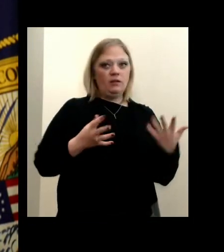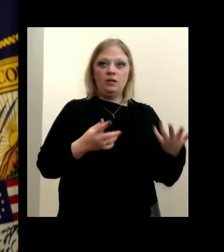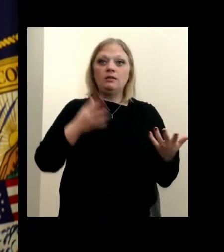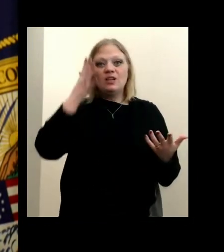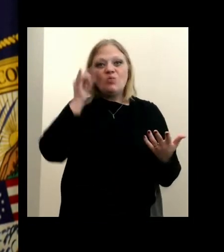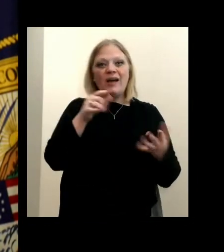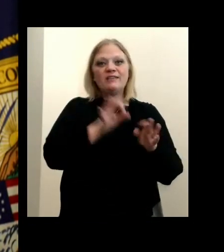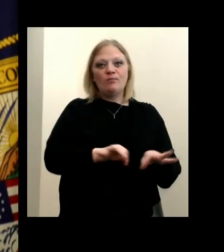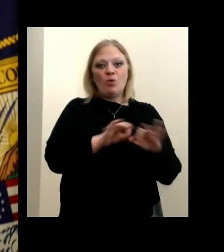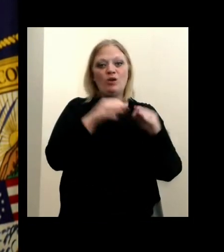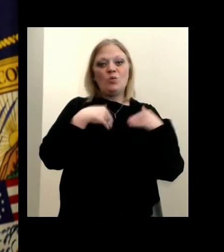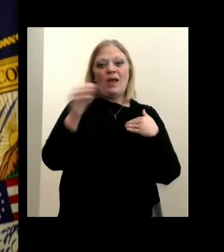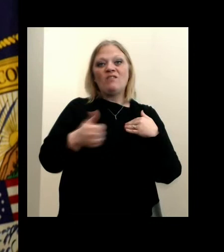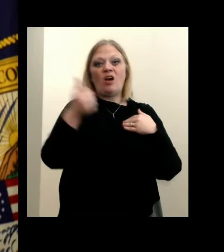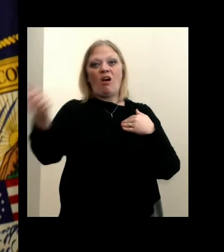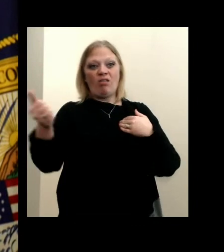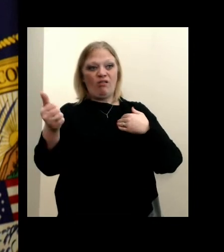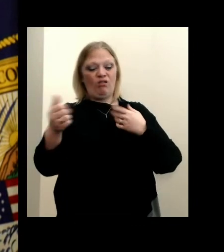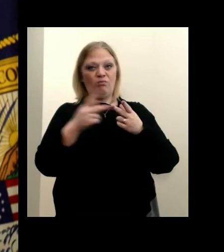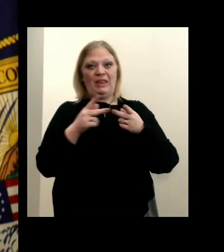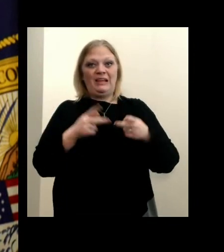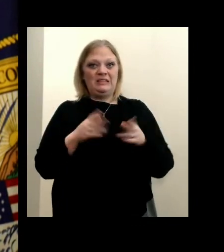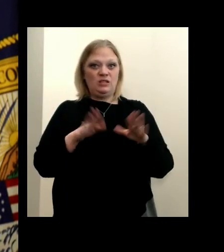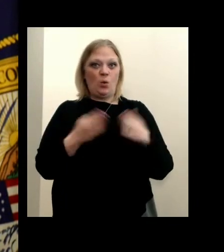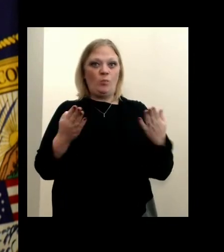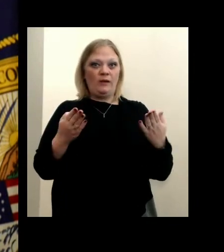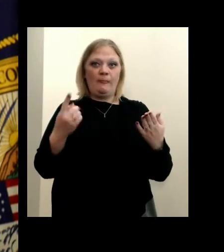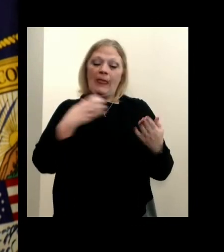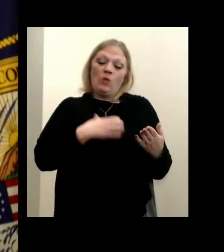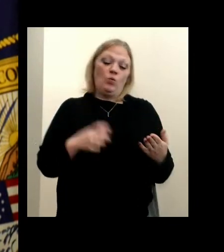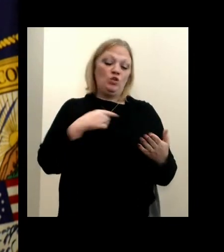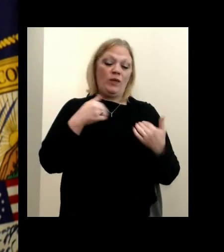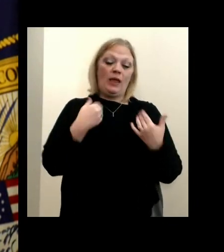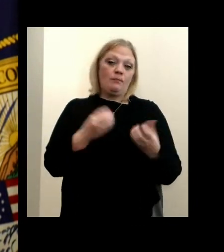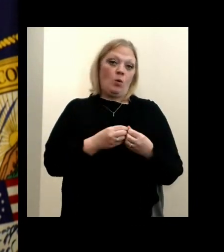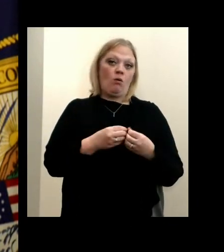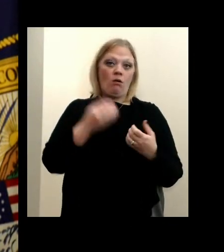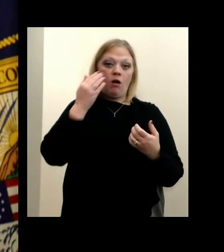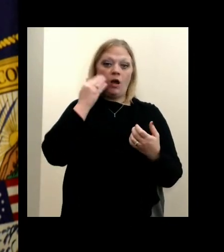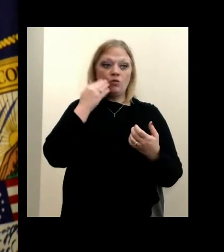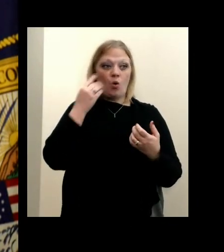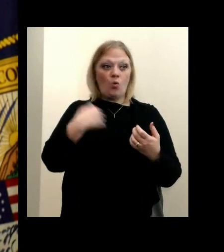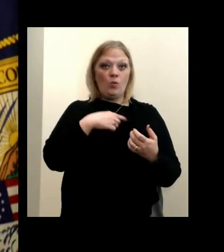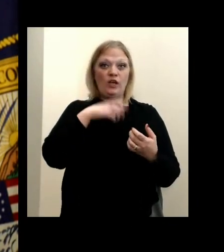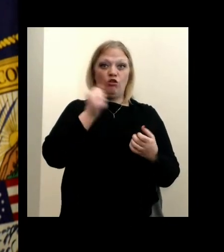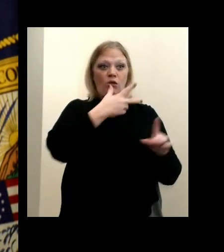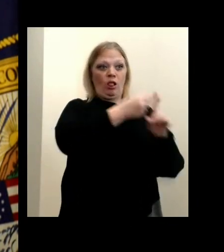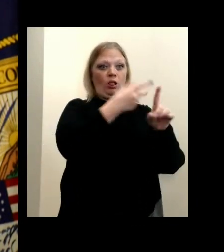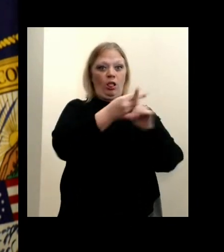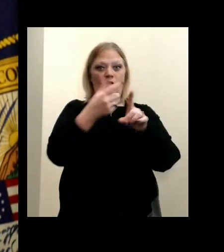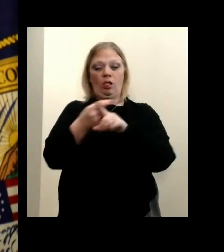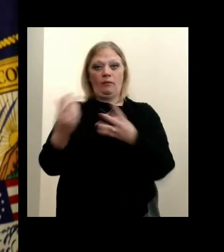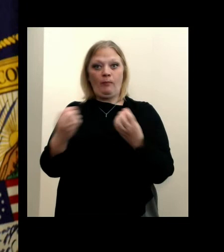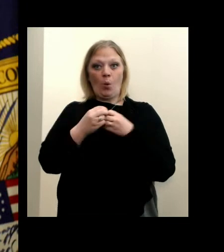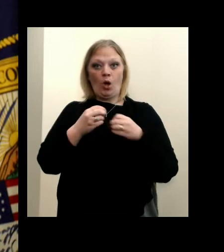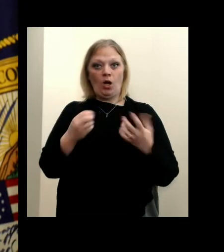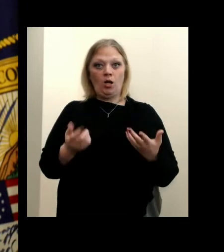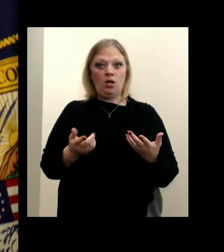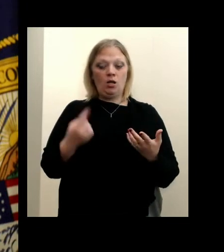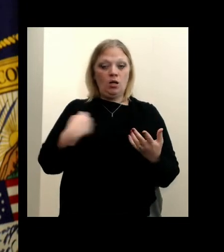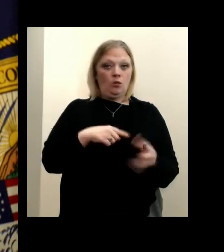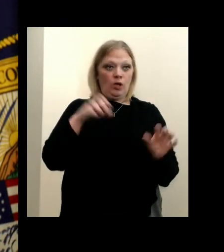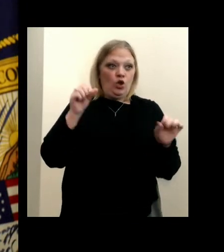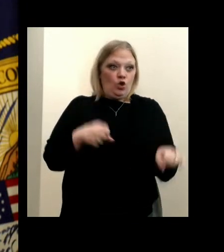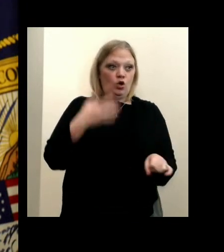that are available to do that. I wish we had more, because I know we could get more into arms of people. I think we can do it at a